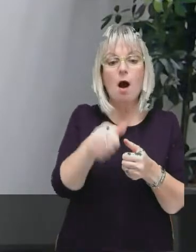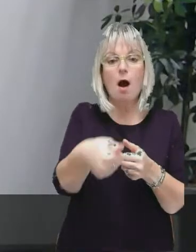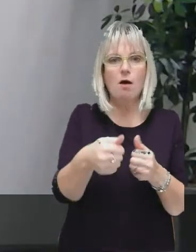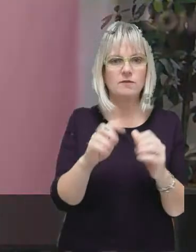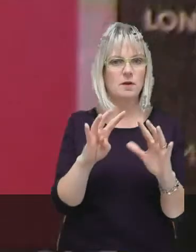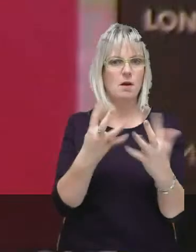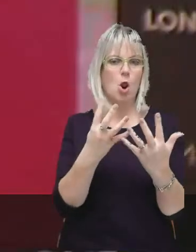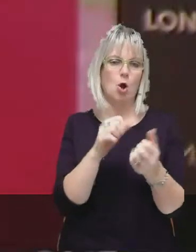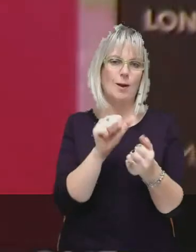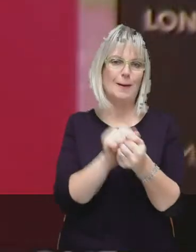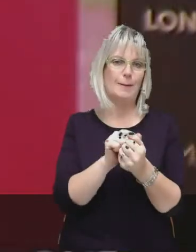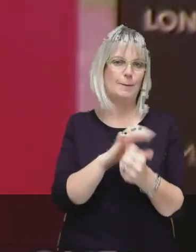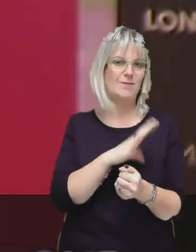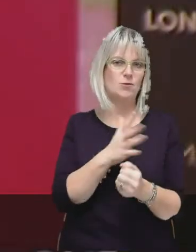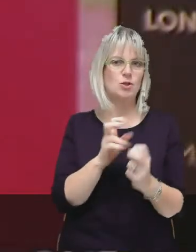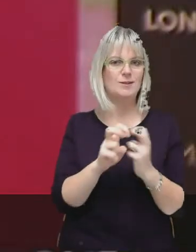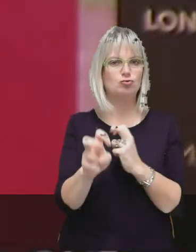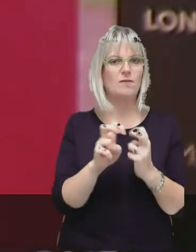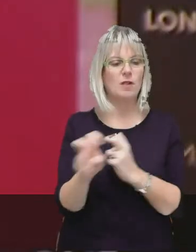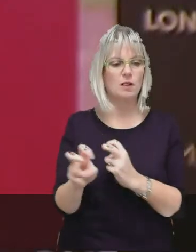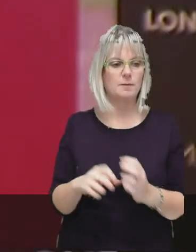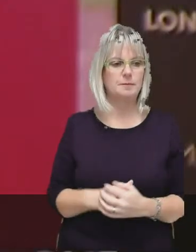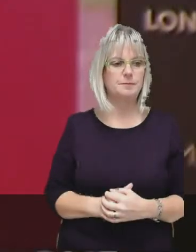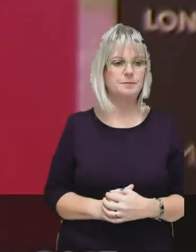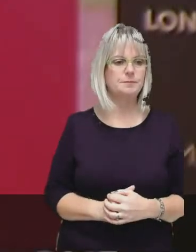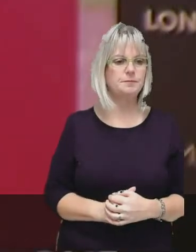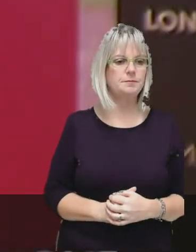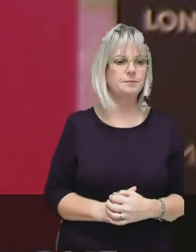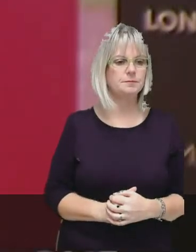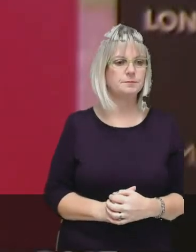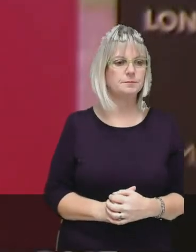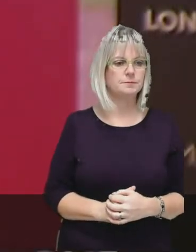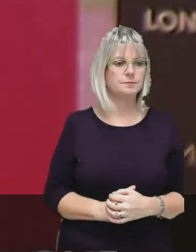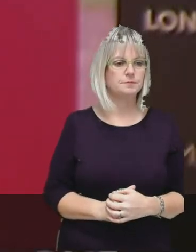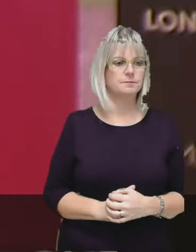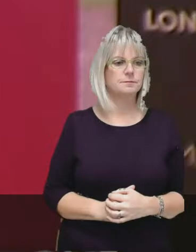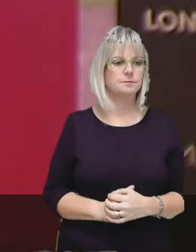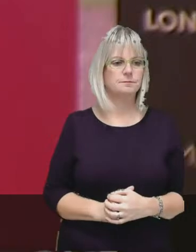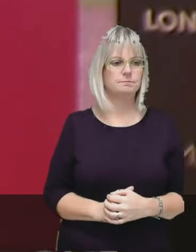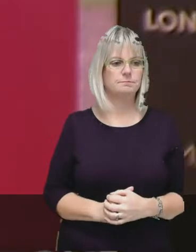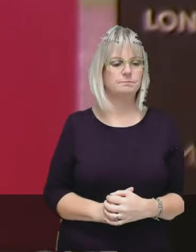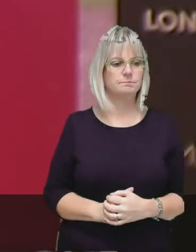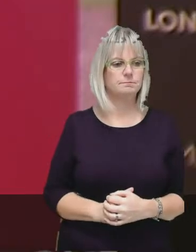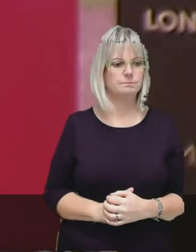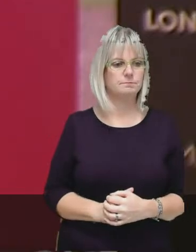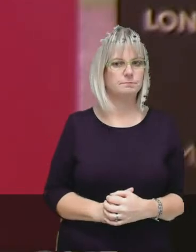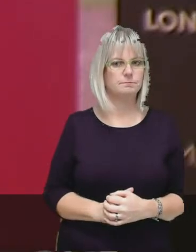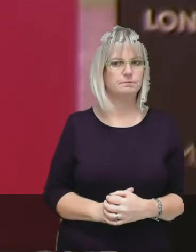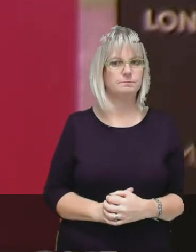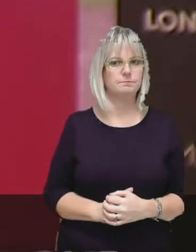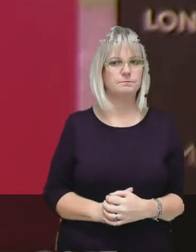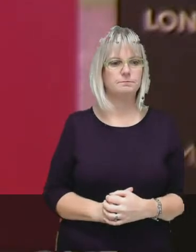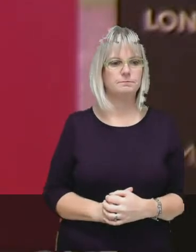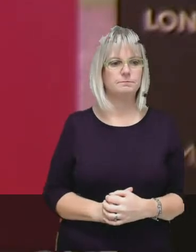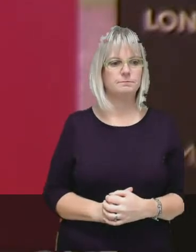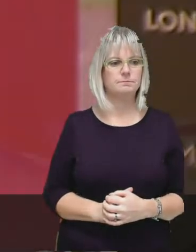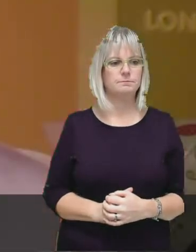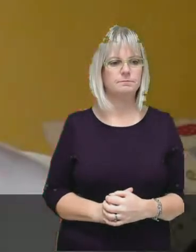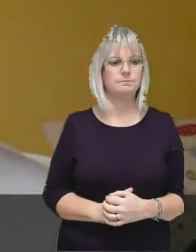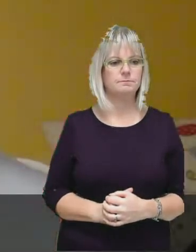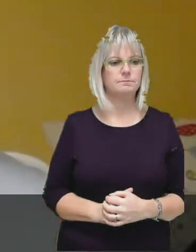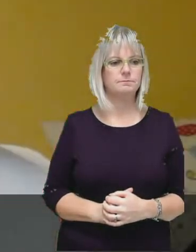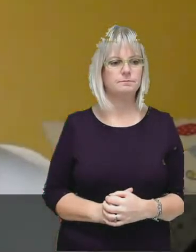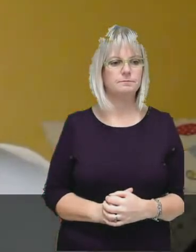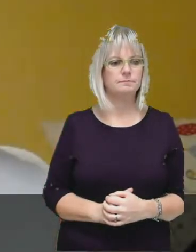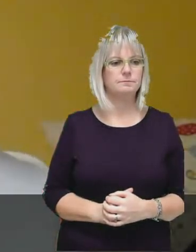Thank you. Assembly Member Moore, would you like to respond to this question? Thank you very much, Chair.